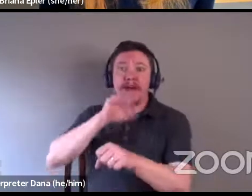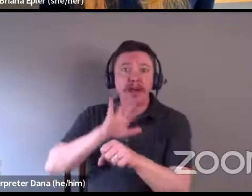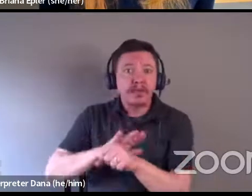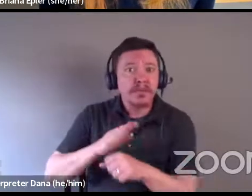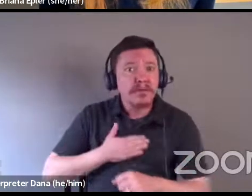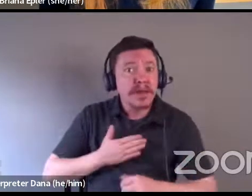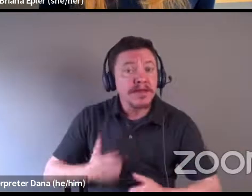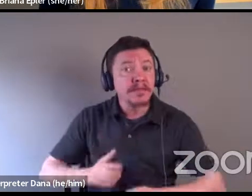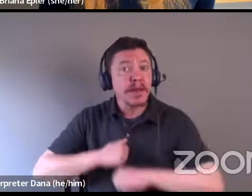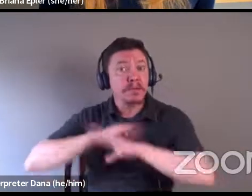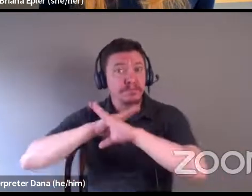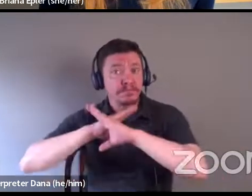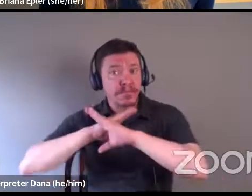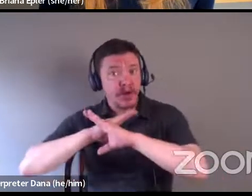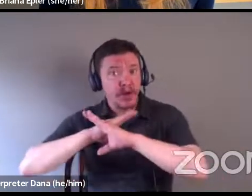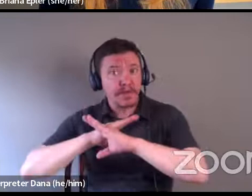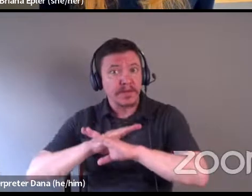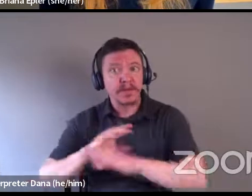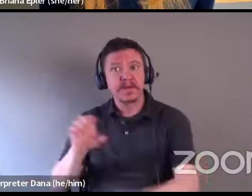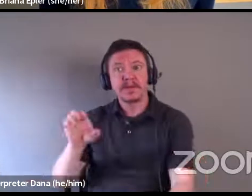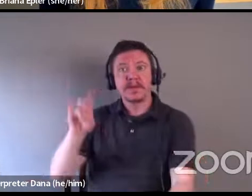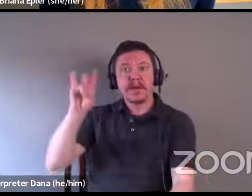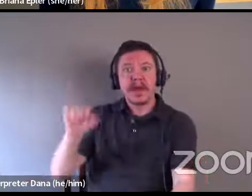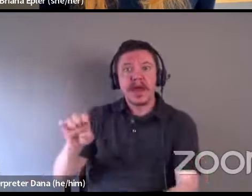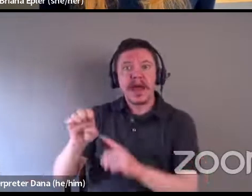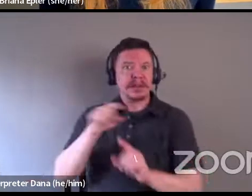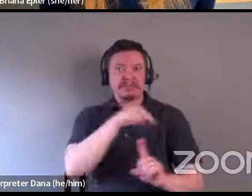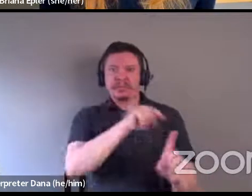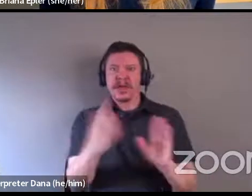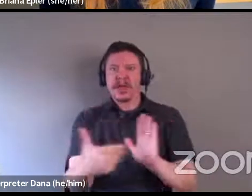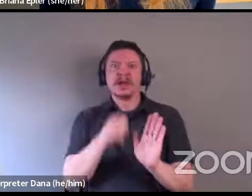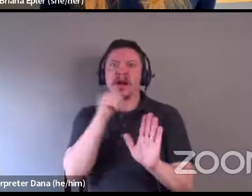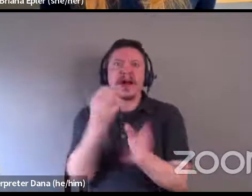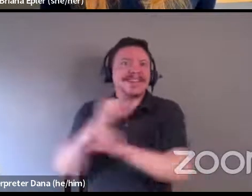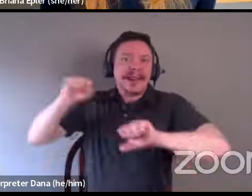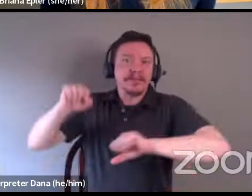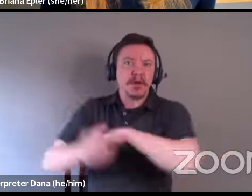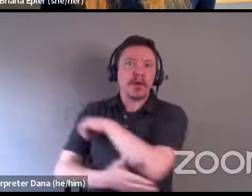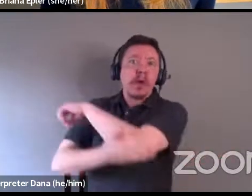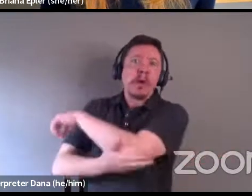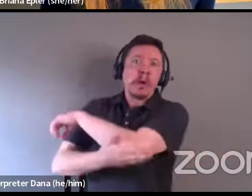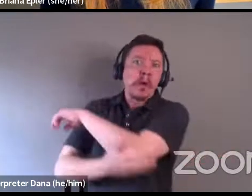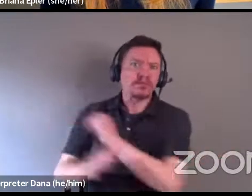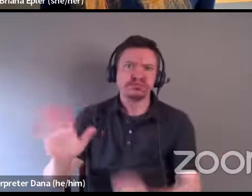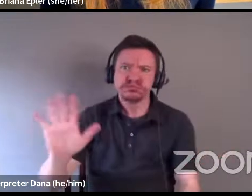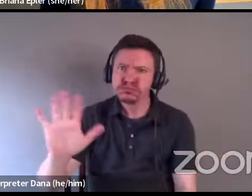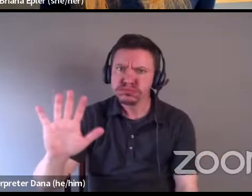not as in Eddie saying being your savior, but